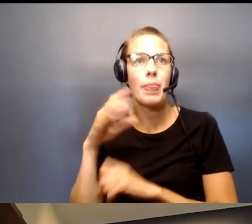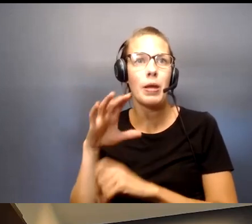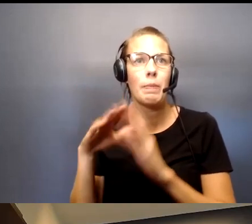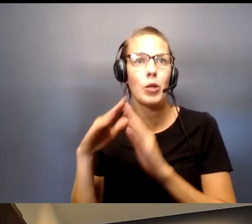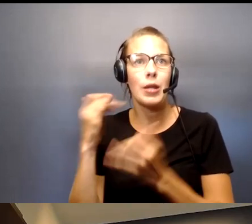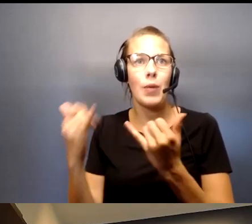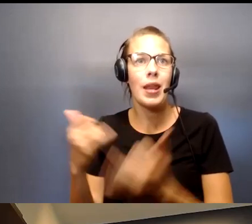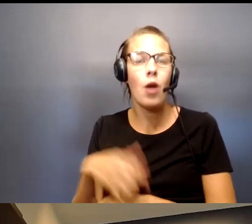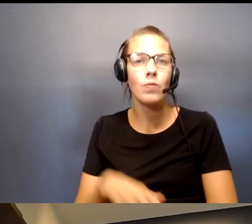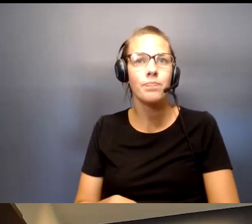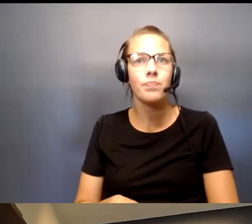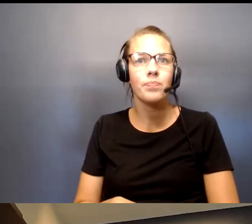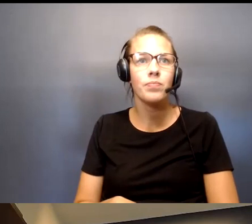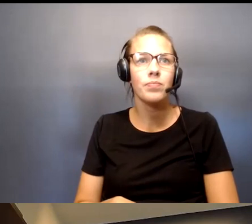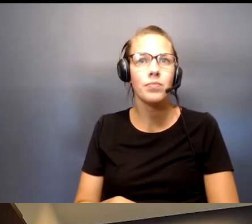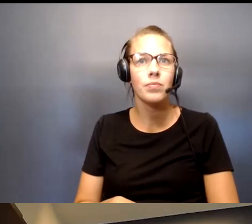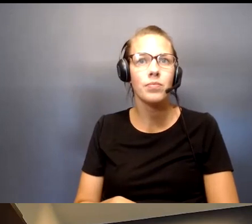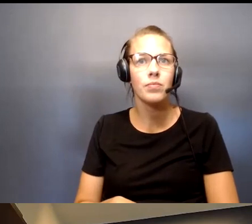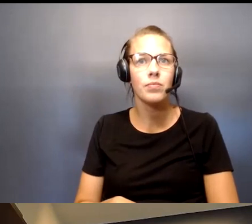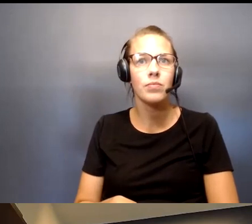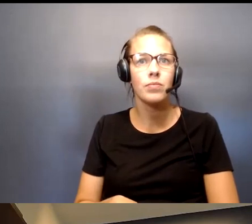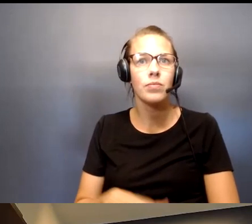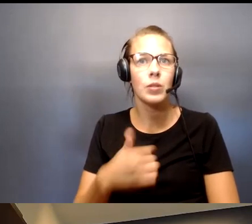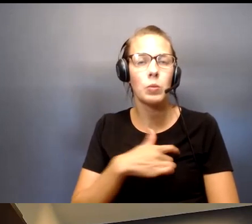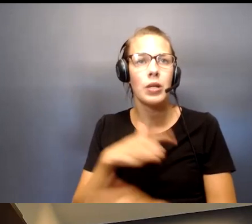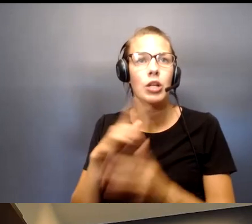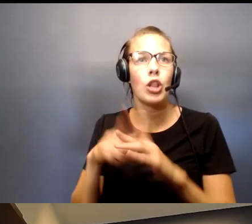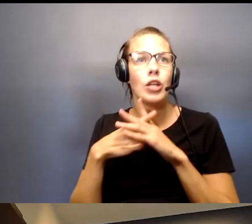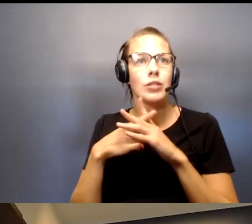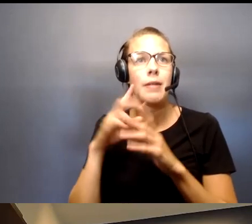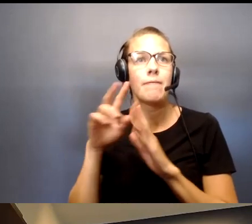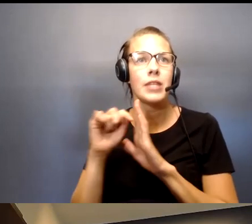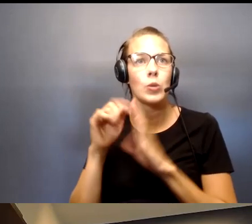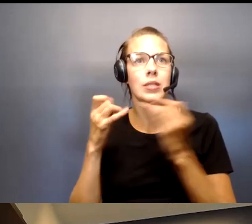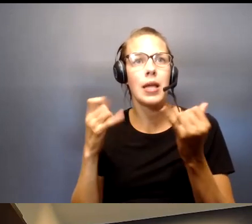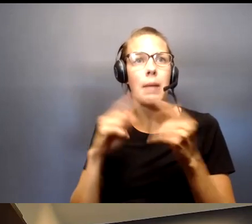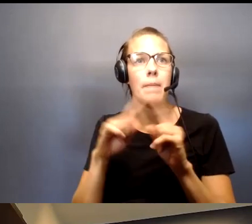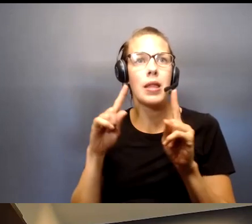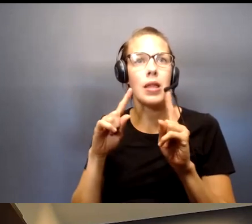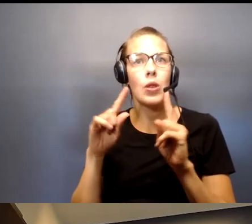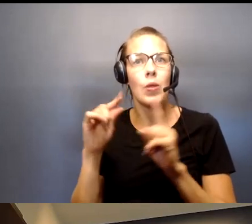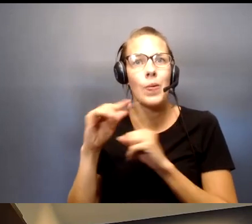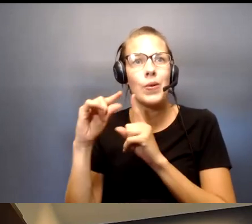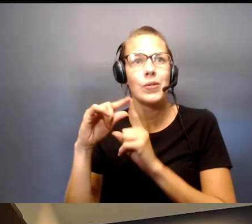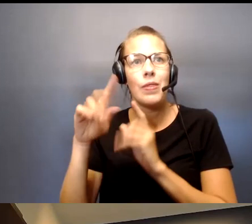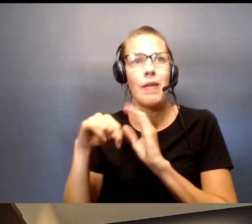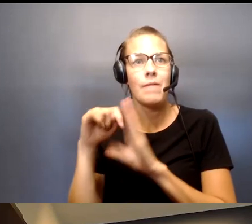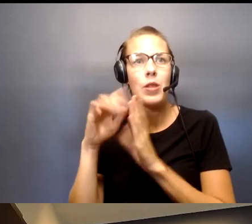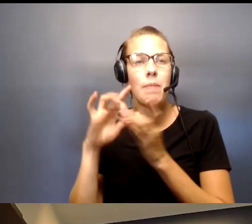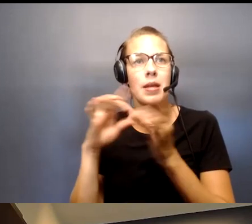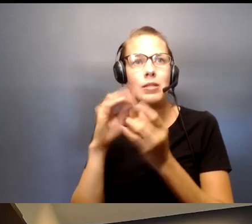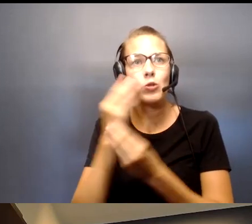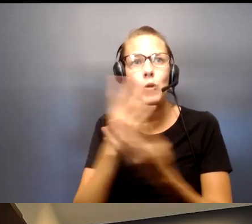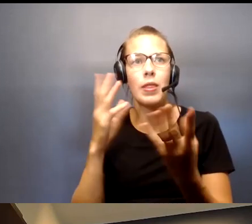now. And yeah, we're launching some videos today, but the words in the videos, the message to the